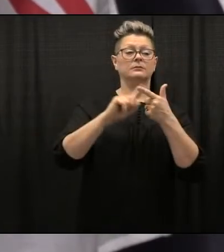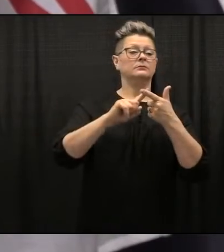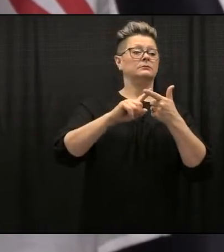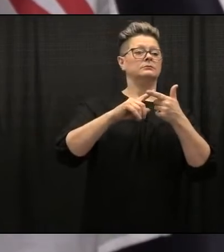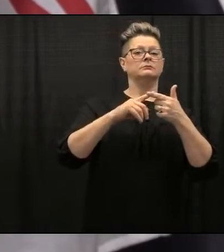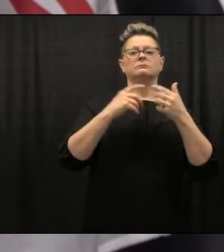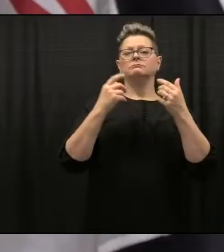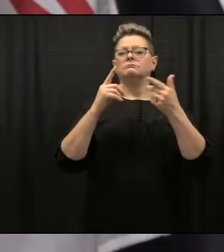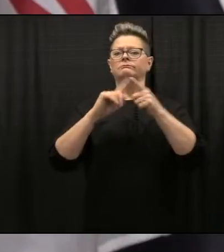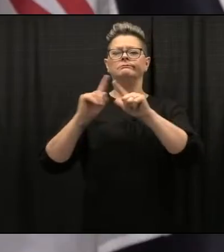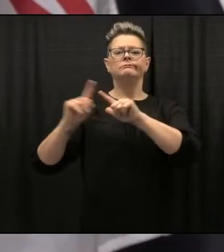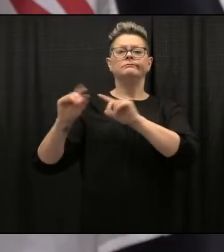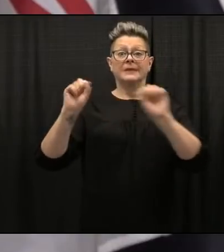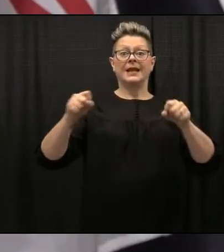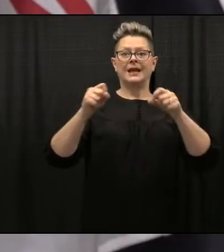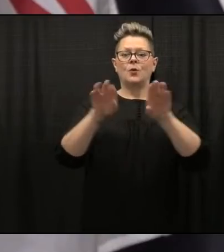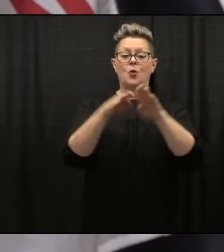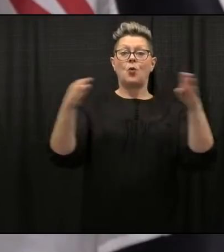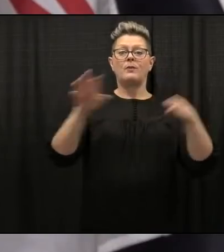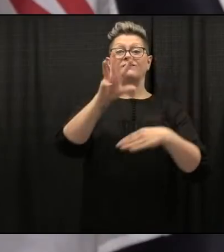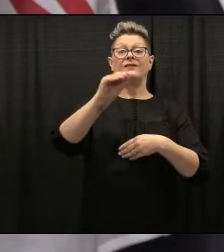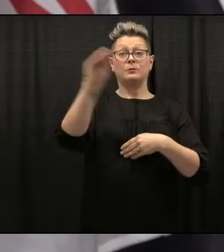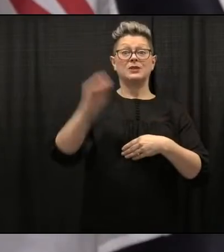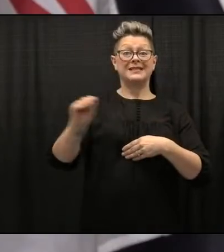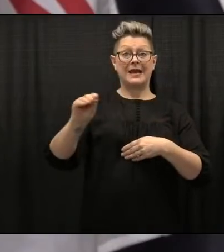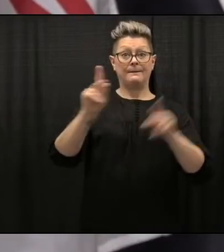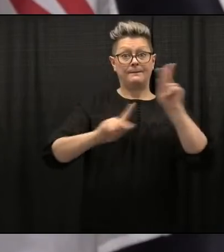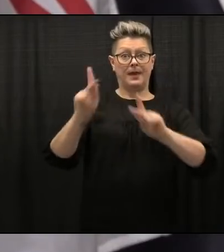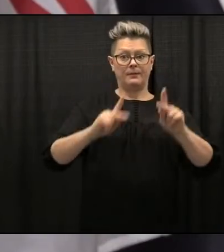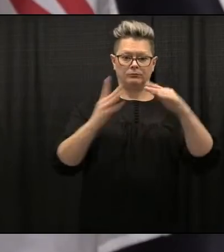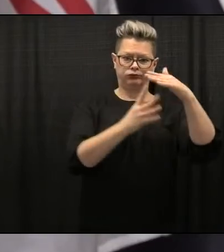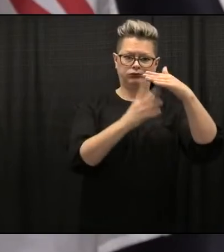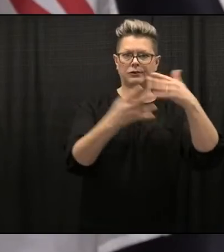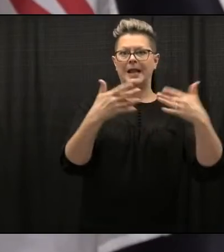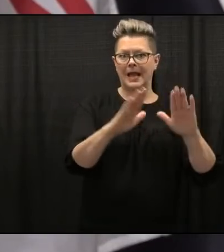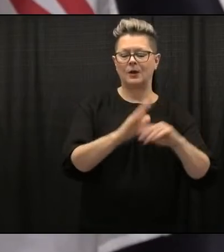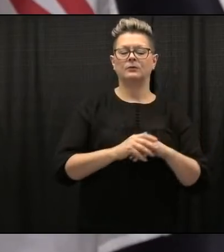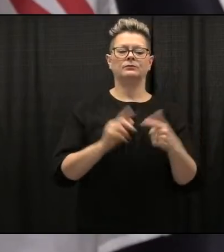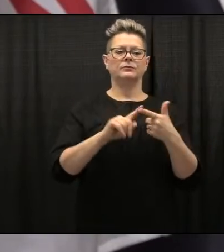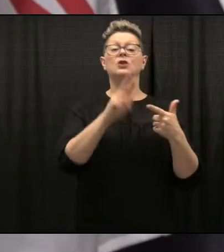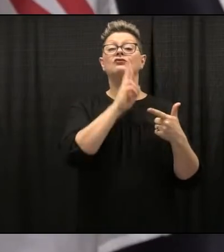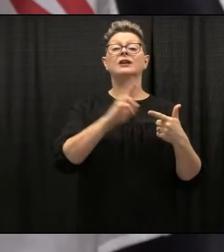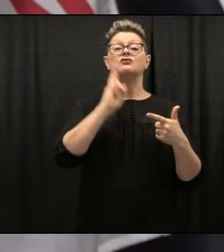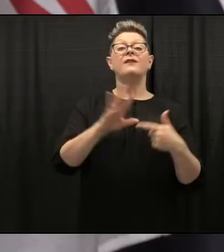can expand to 50% capacity. Restaurants are at